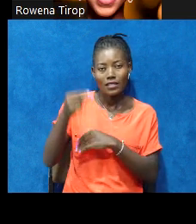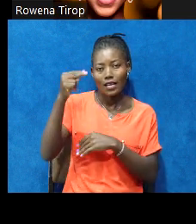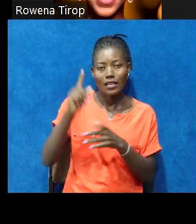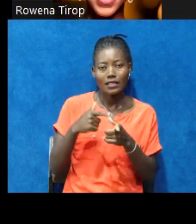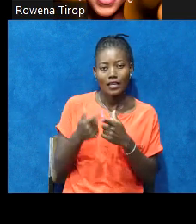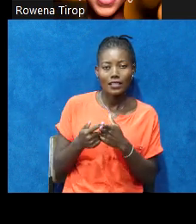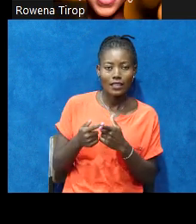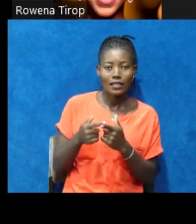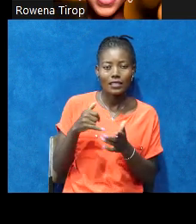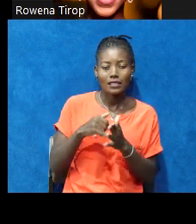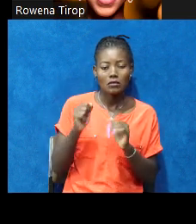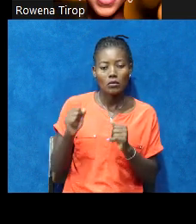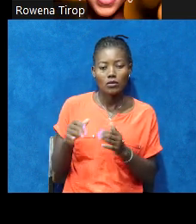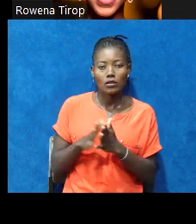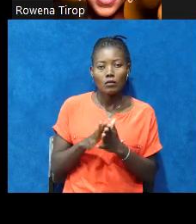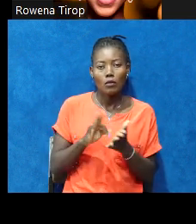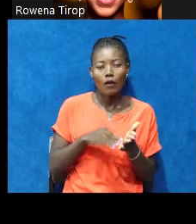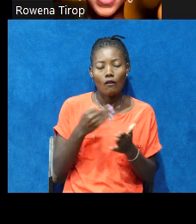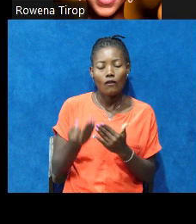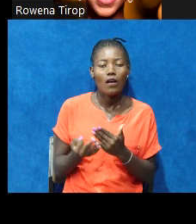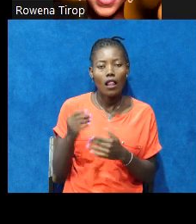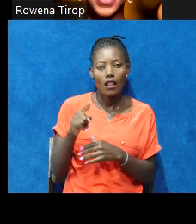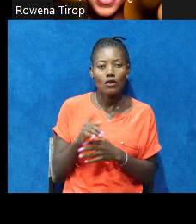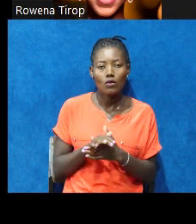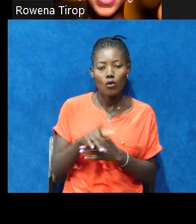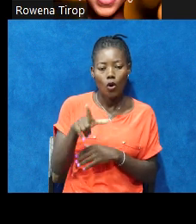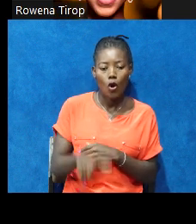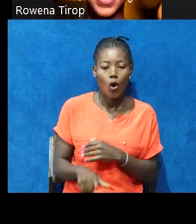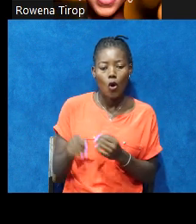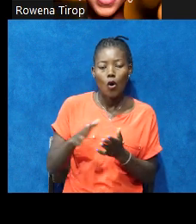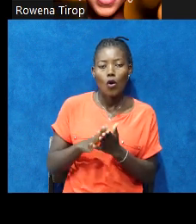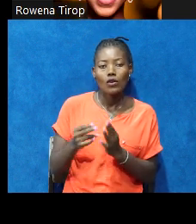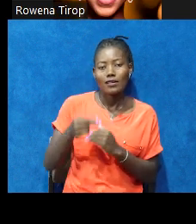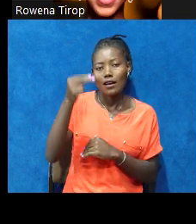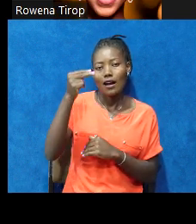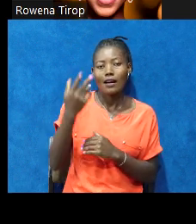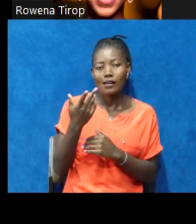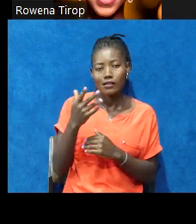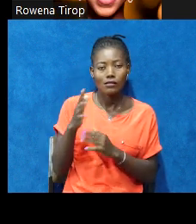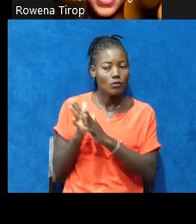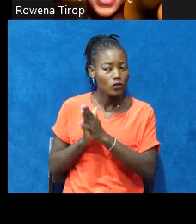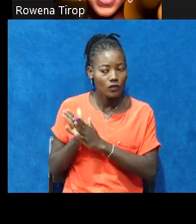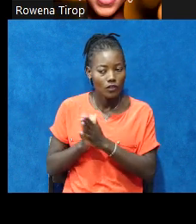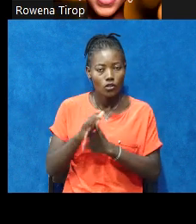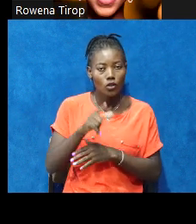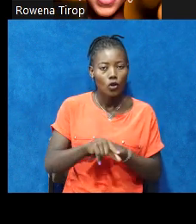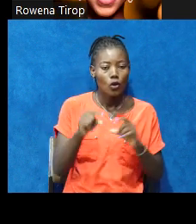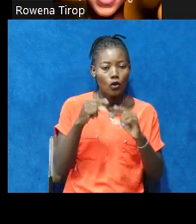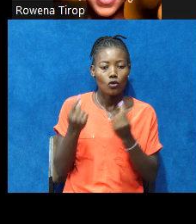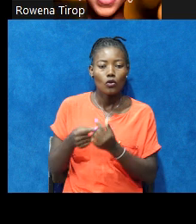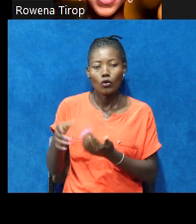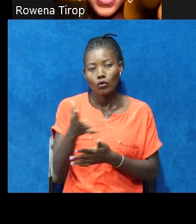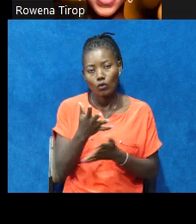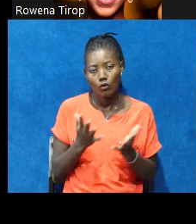also hurt your performance. Low or no motivation, no or low group cohesion. And this